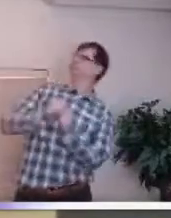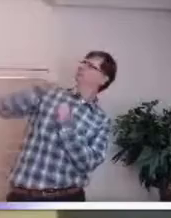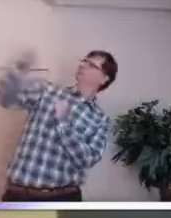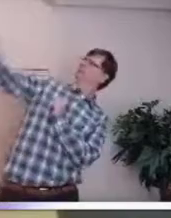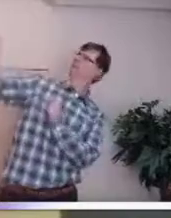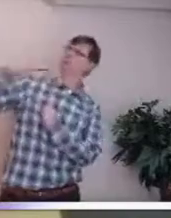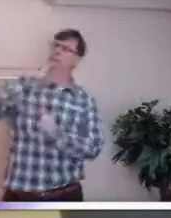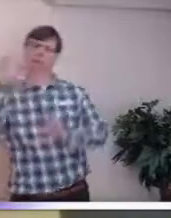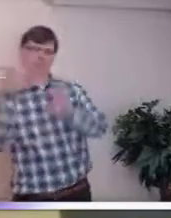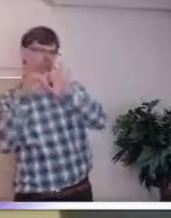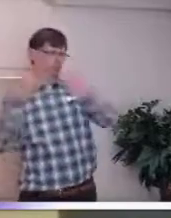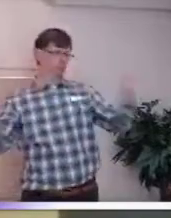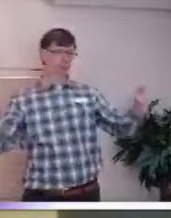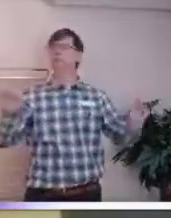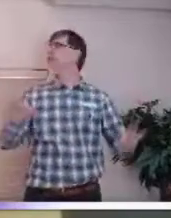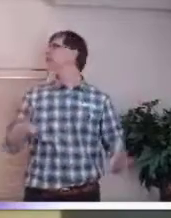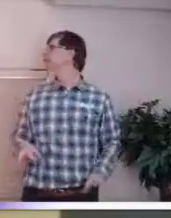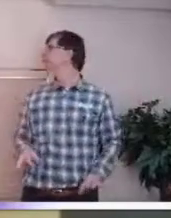he participates.